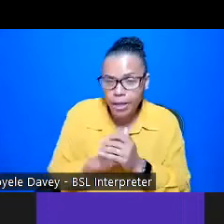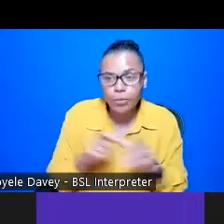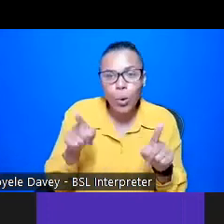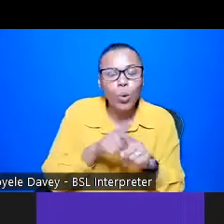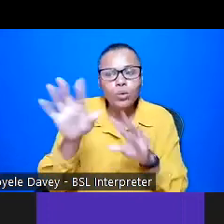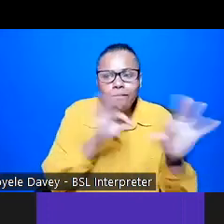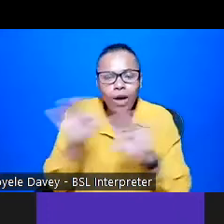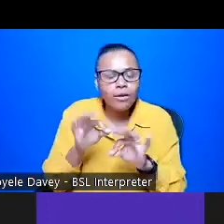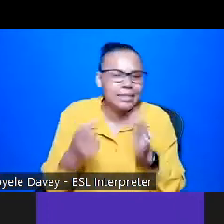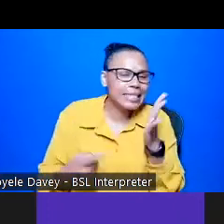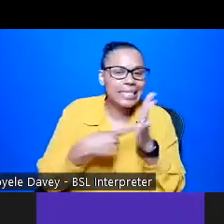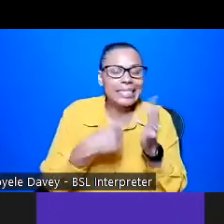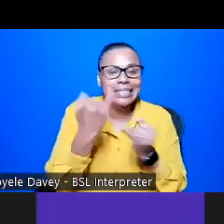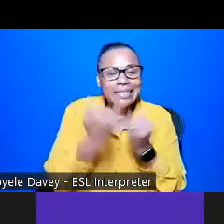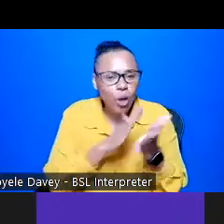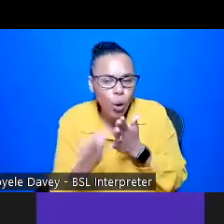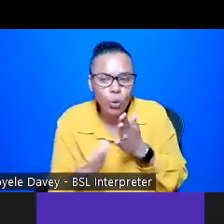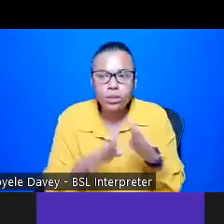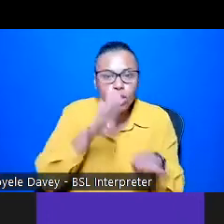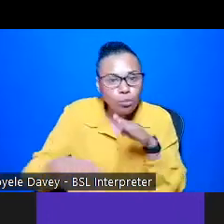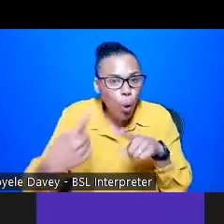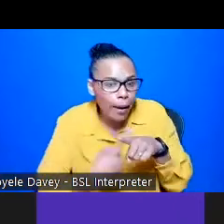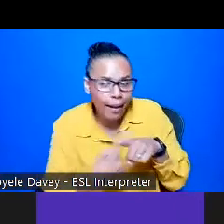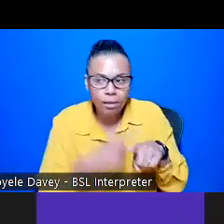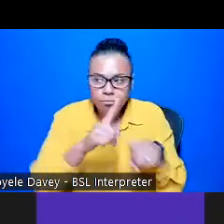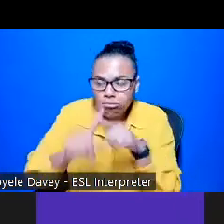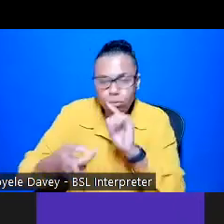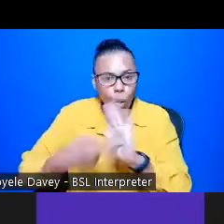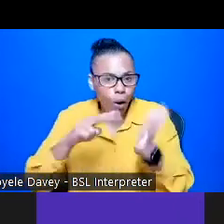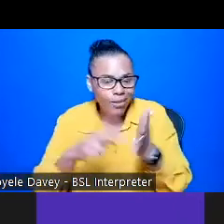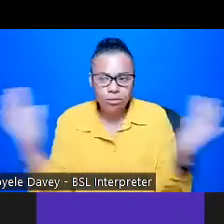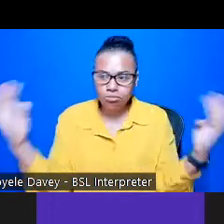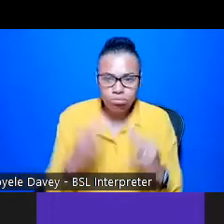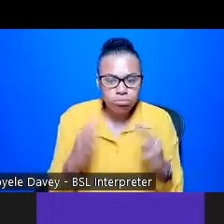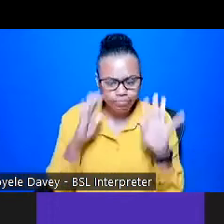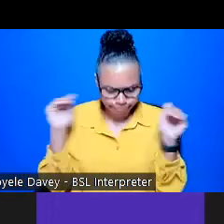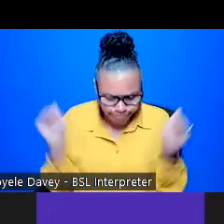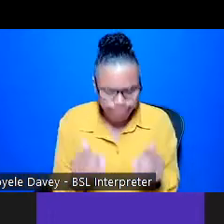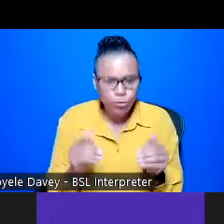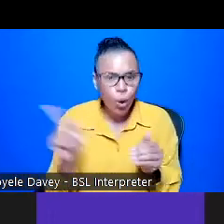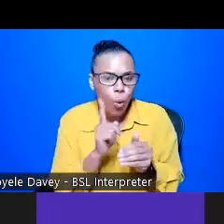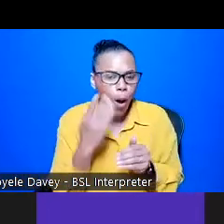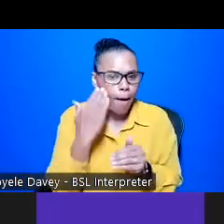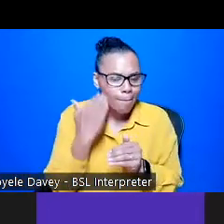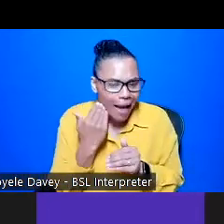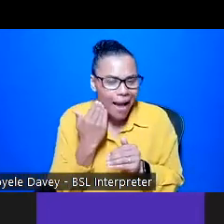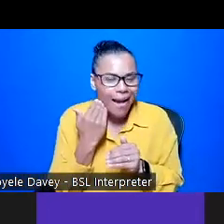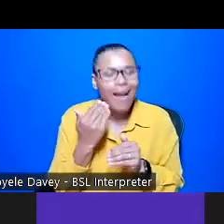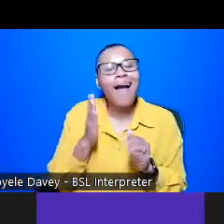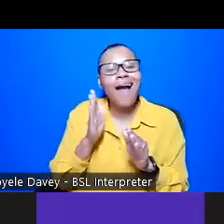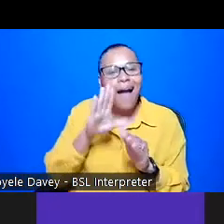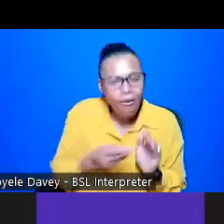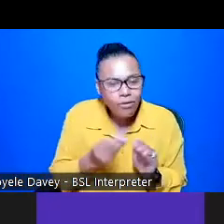Sport England and organisations primarily focused on Black African and Black Caribbean communities as guest